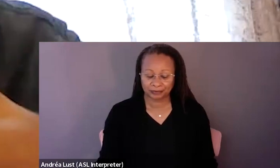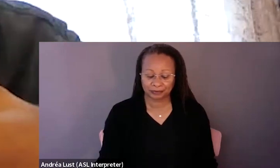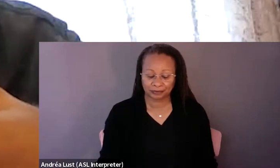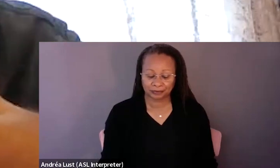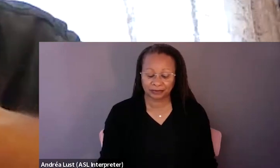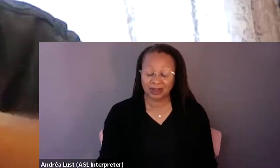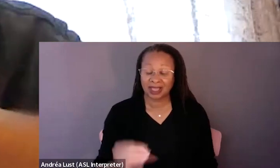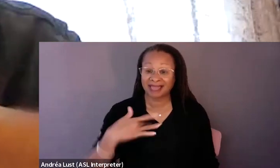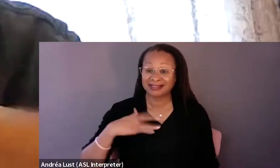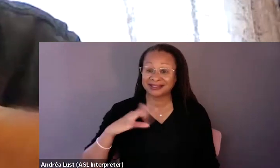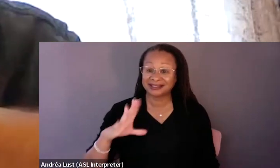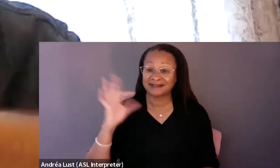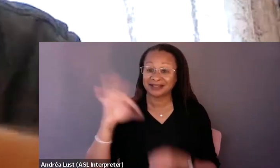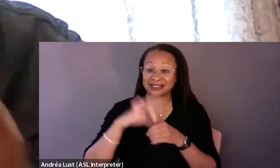and